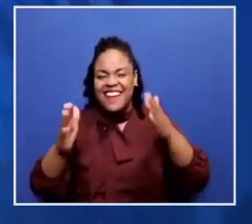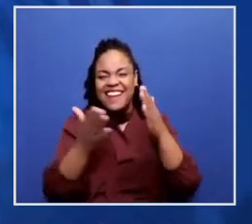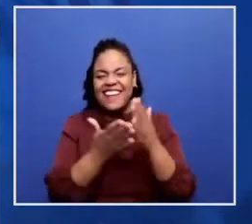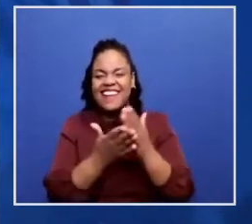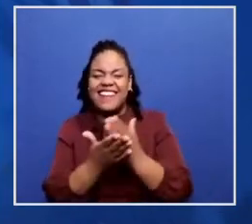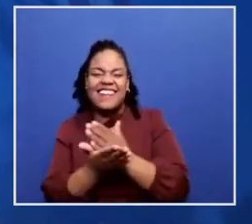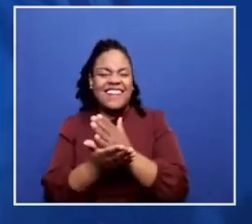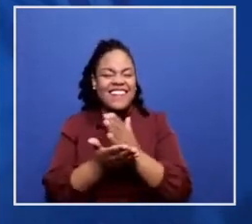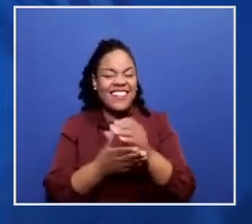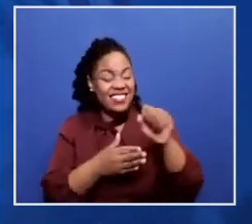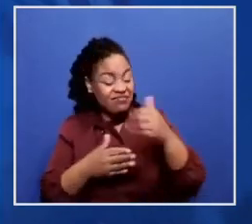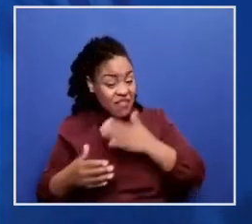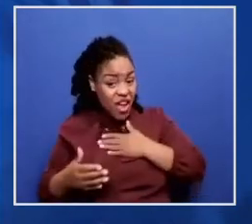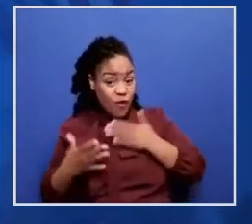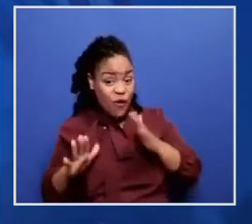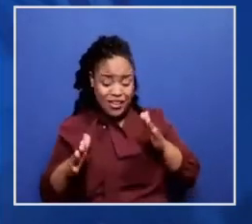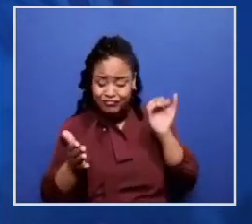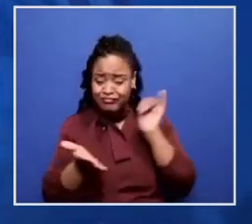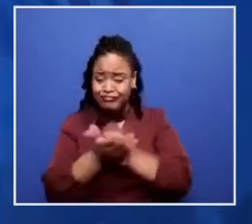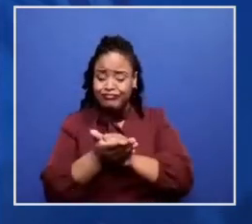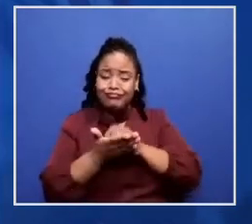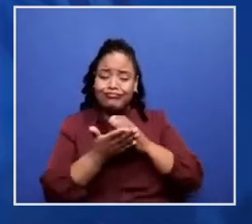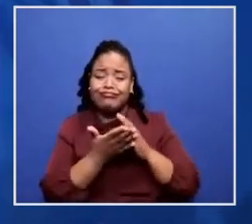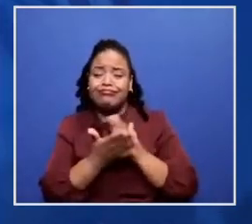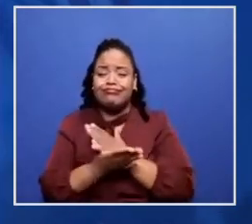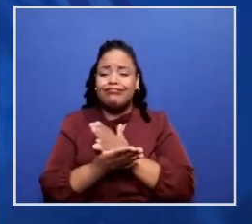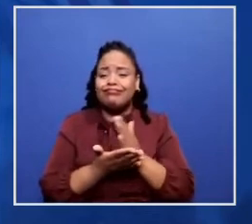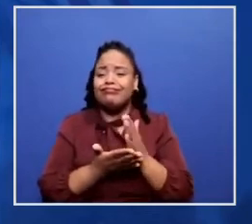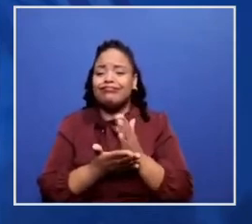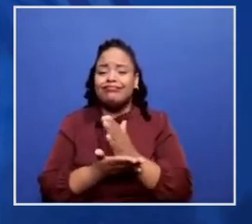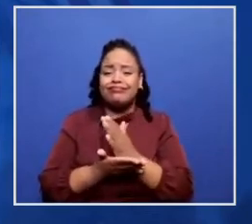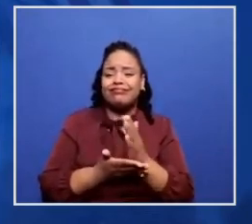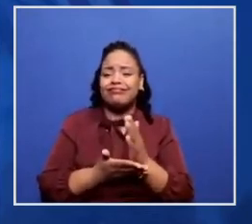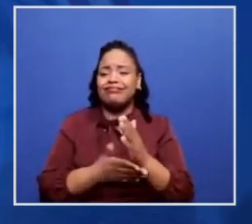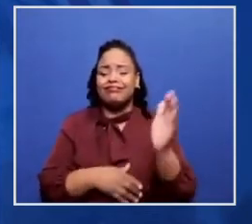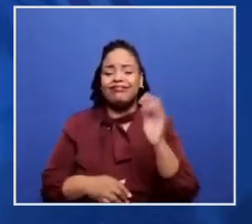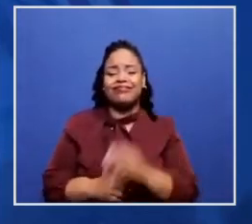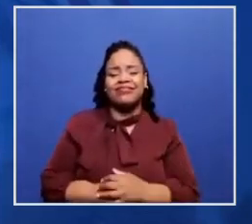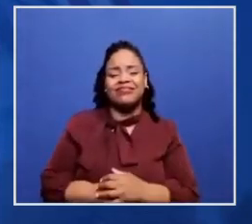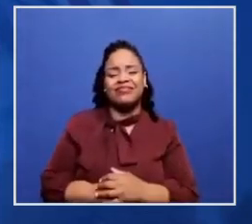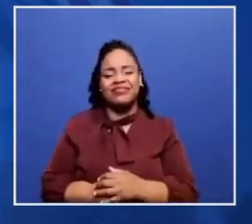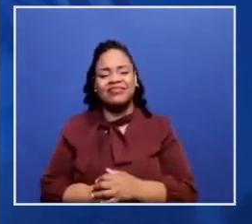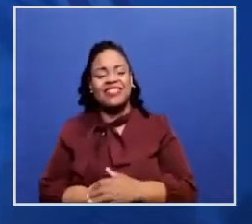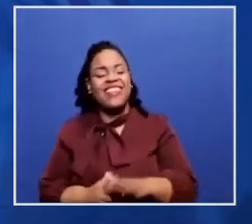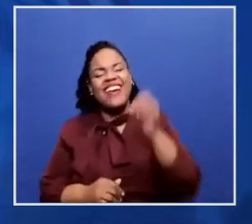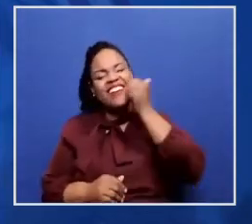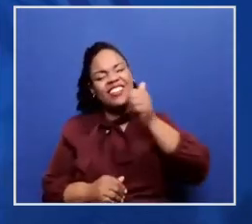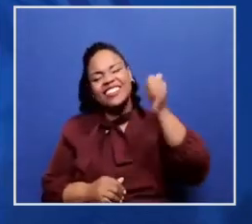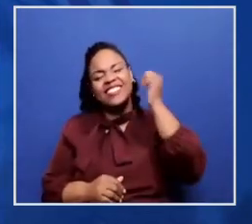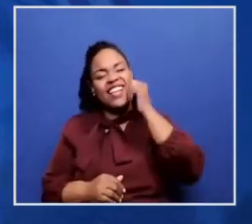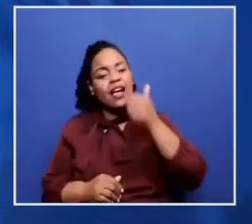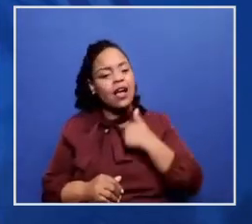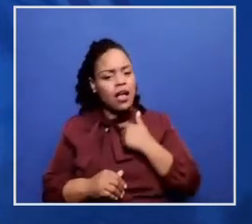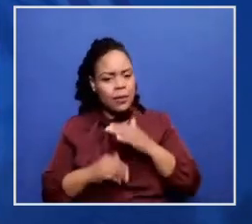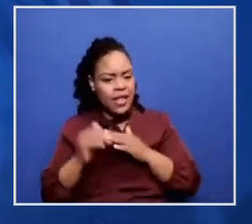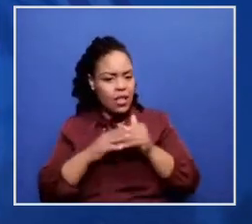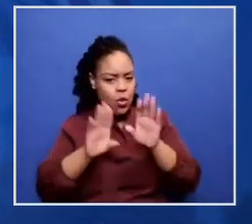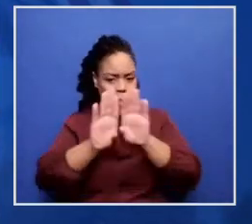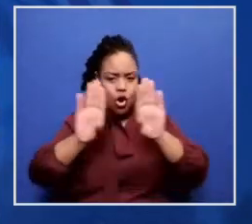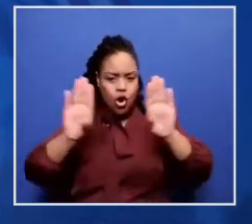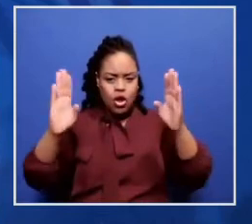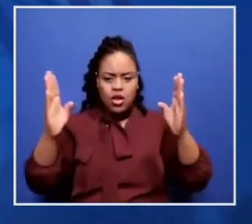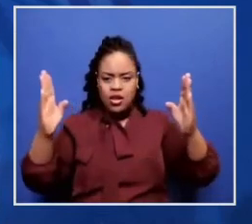Gonna do it my way. Every time they build a wall around me, I will tear it down